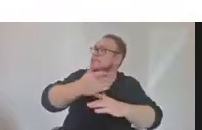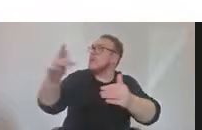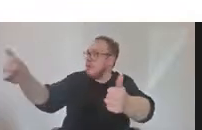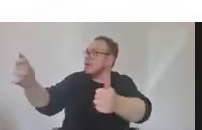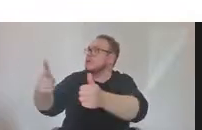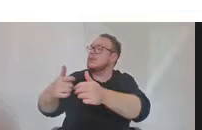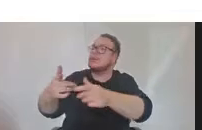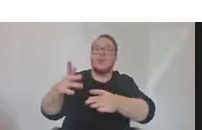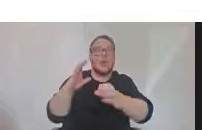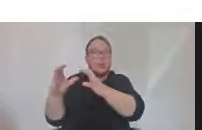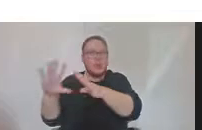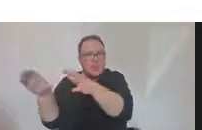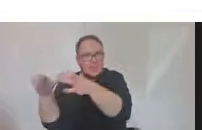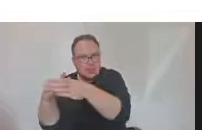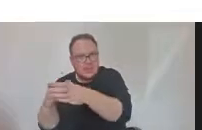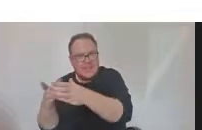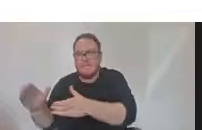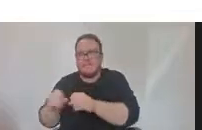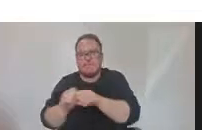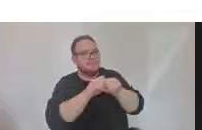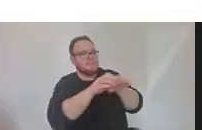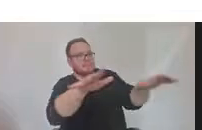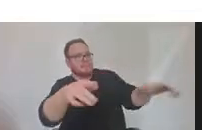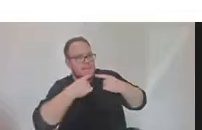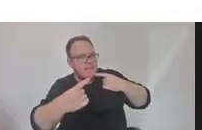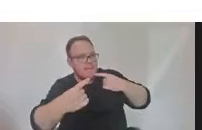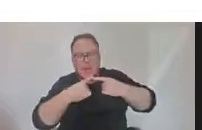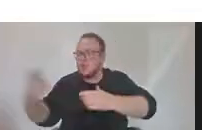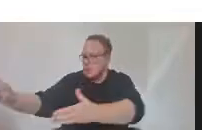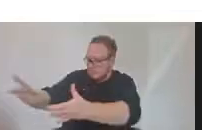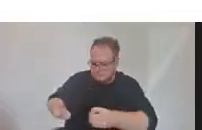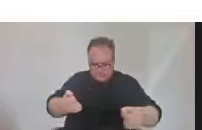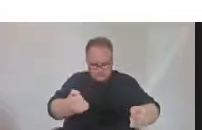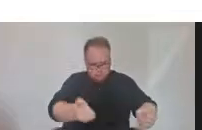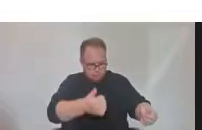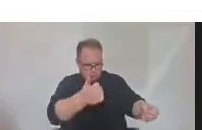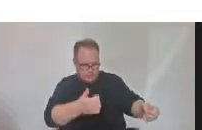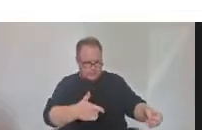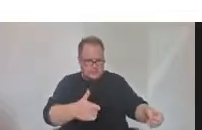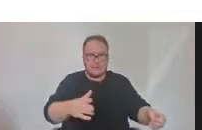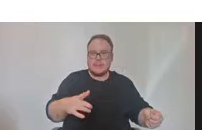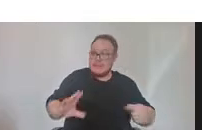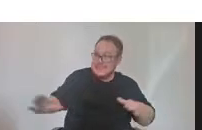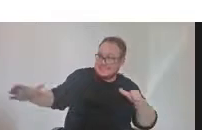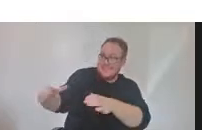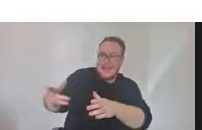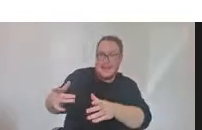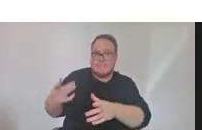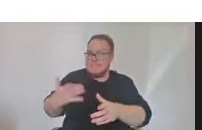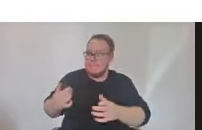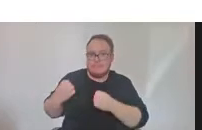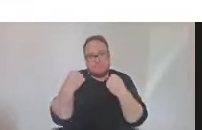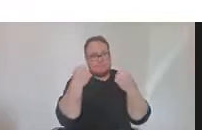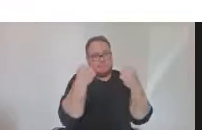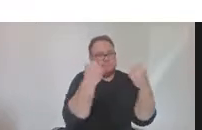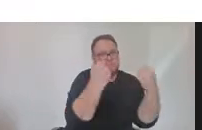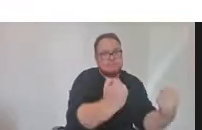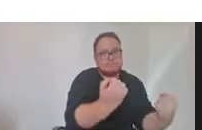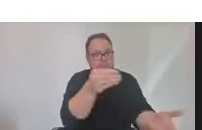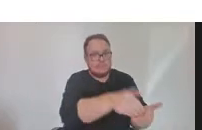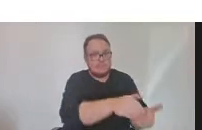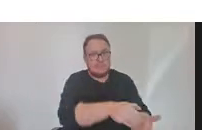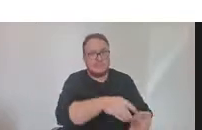put all the information out, and they would turn up on the day with their mobile teams. And as you can see, that's a picture of a fruit farm in the middle